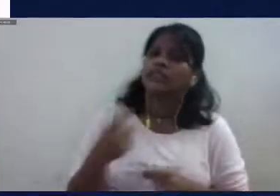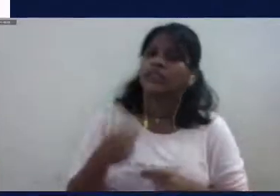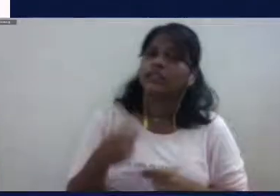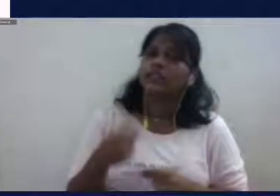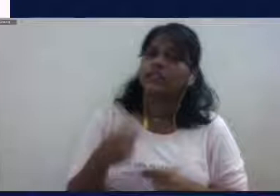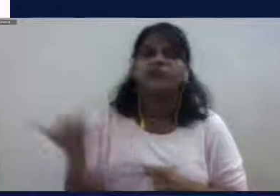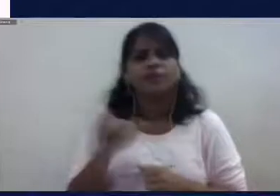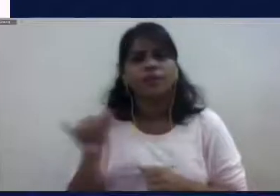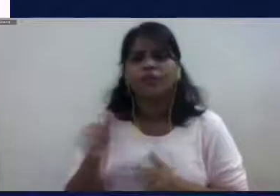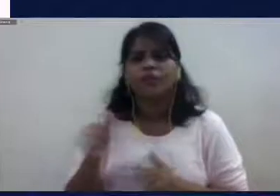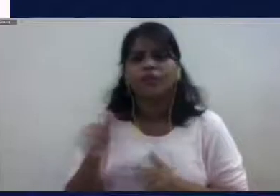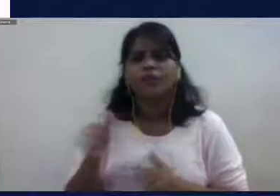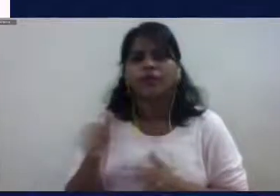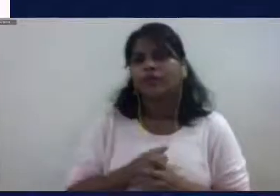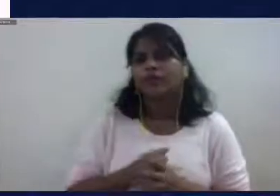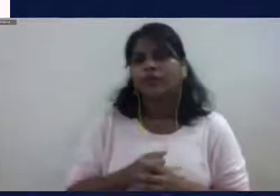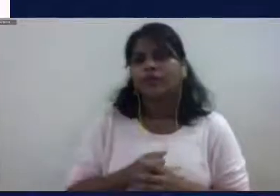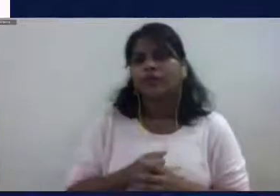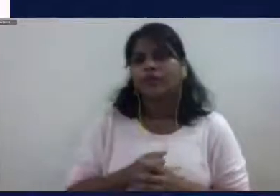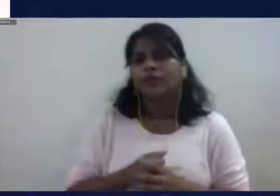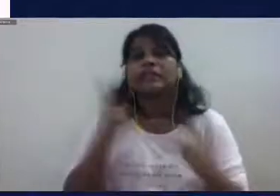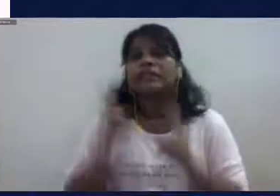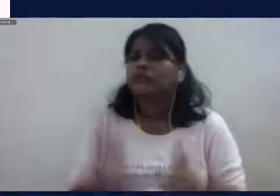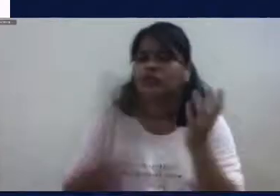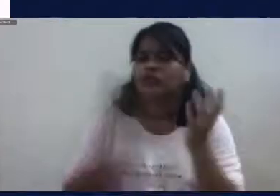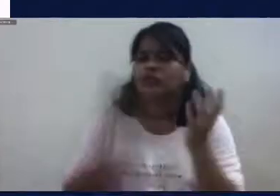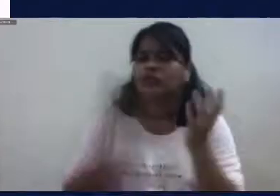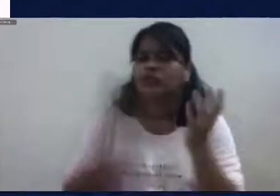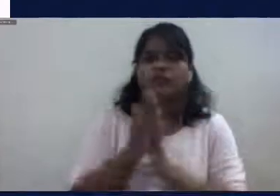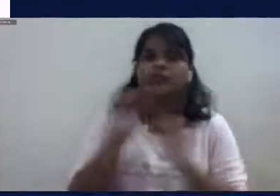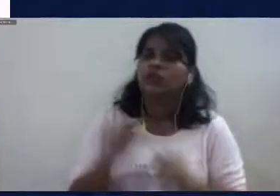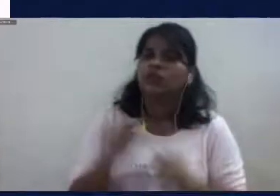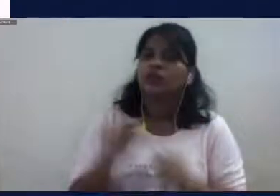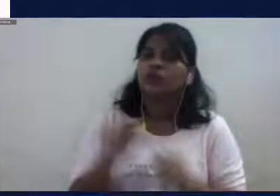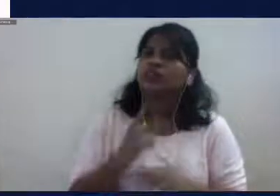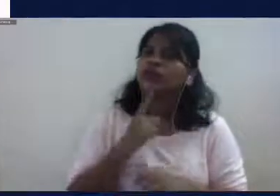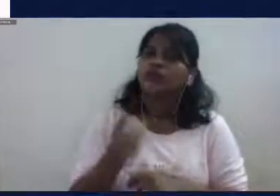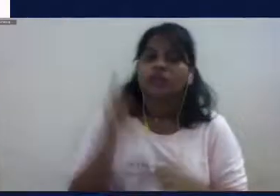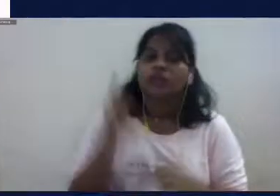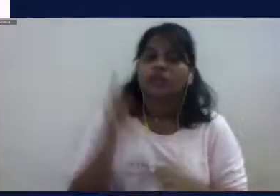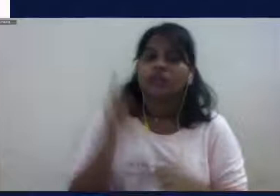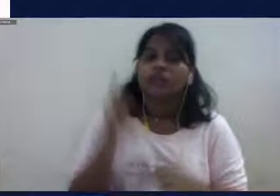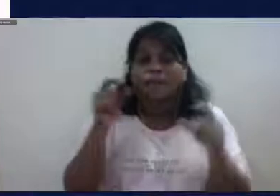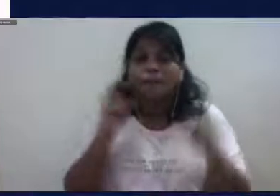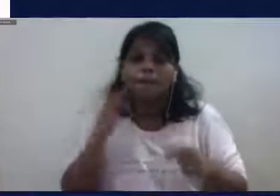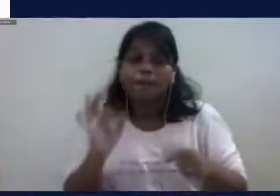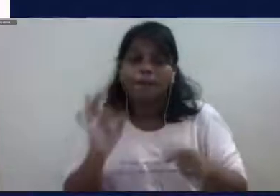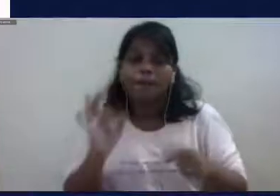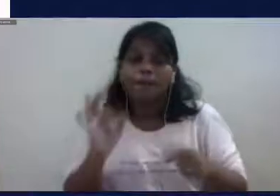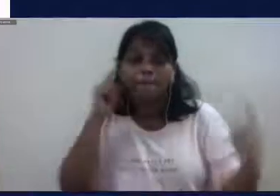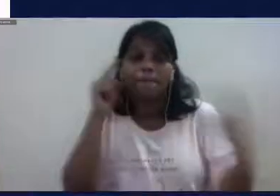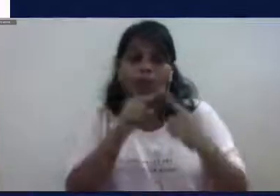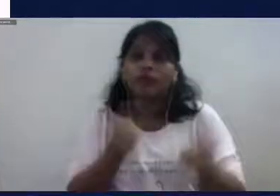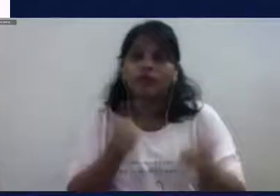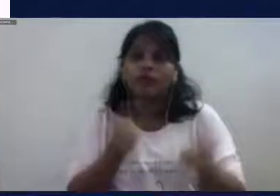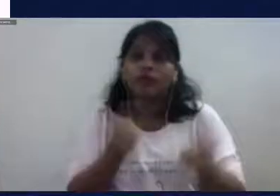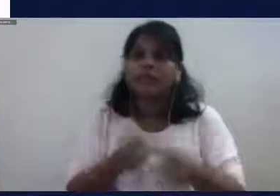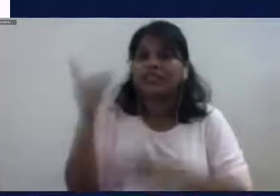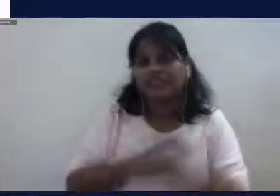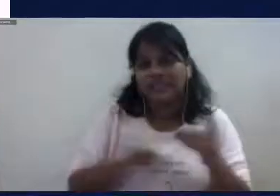thing to be seen in a different way, right? You can also say the purpose of which something is